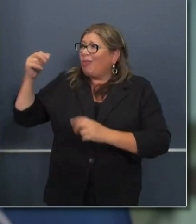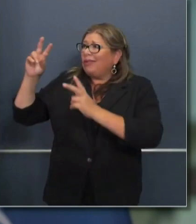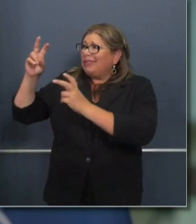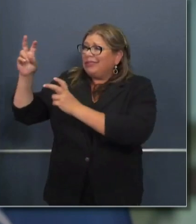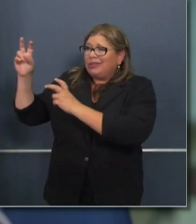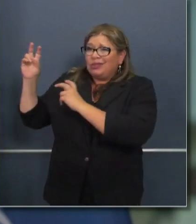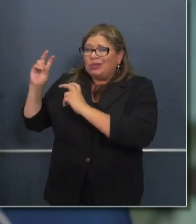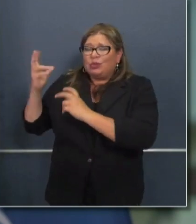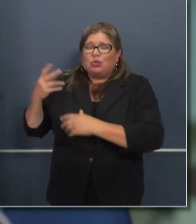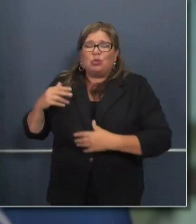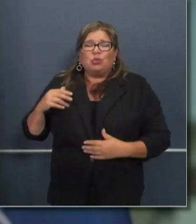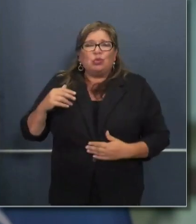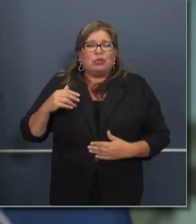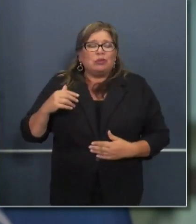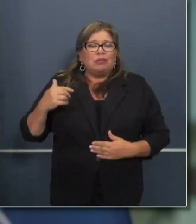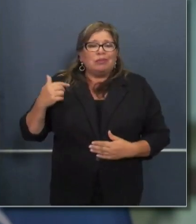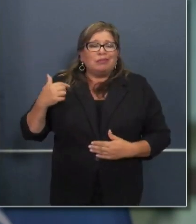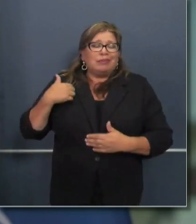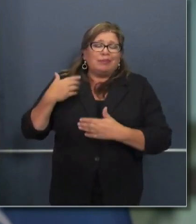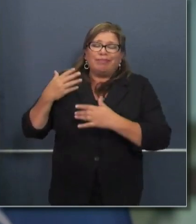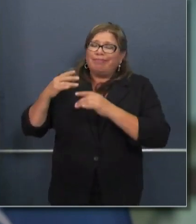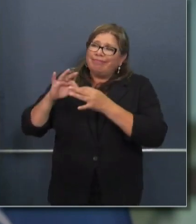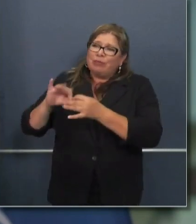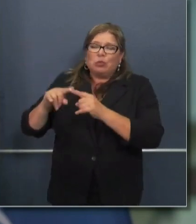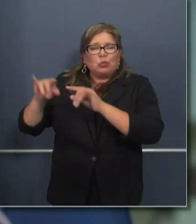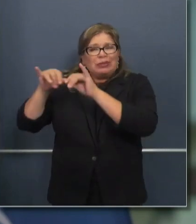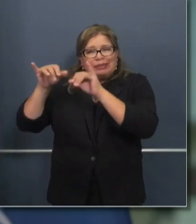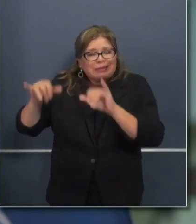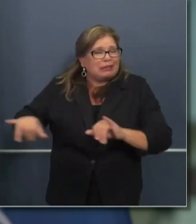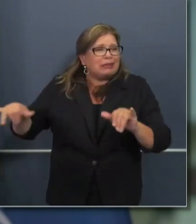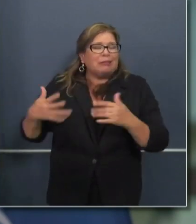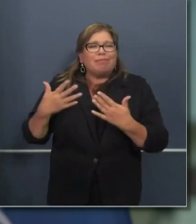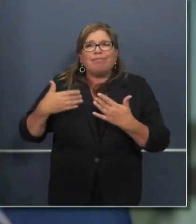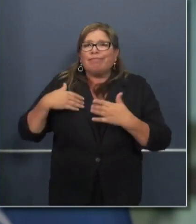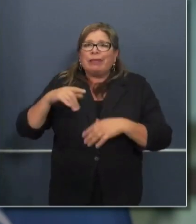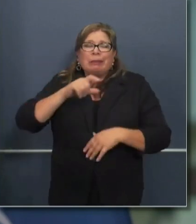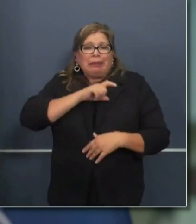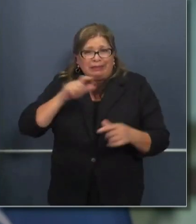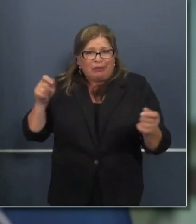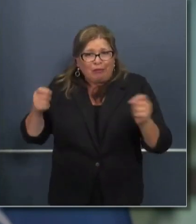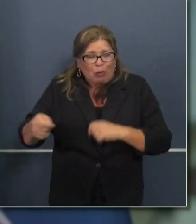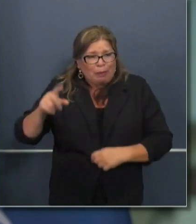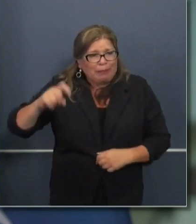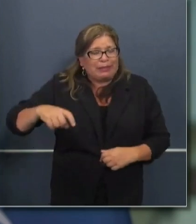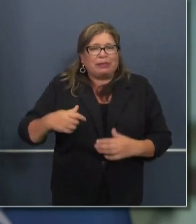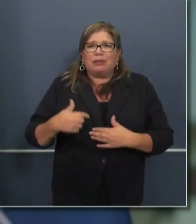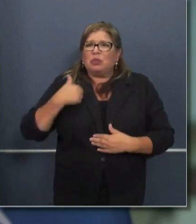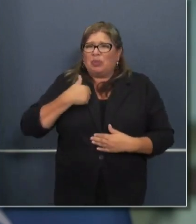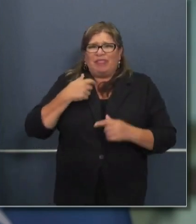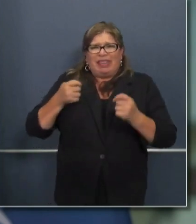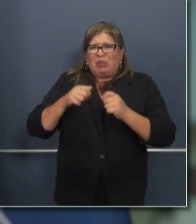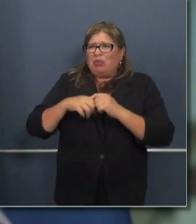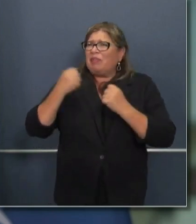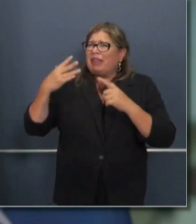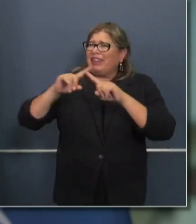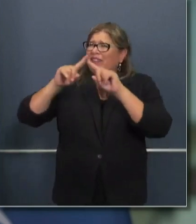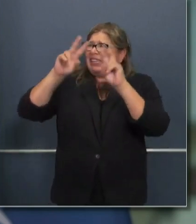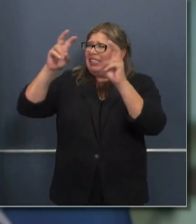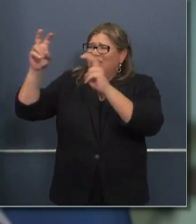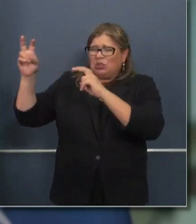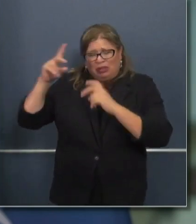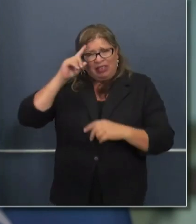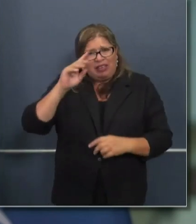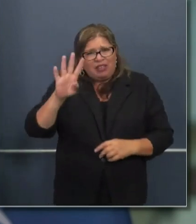and police reform, systemic issues that we have to address as a nation, dealing with, we had 429, or I think it was 400, it was